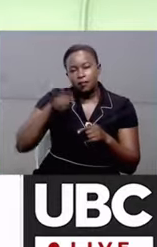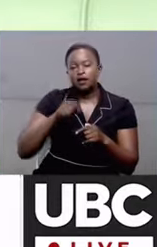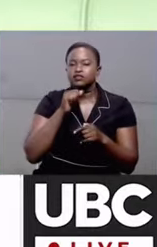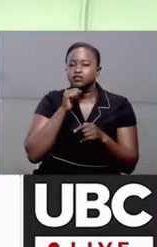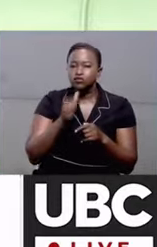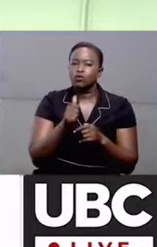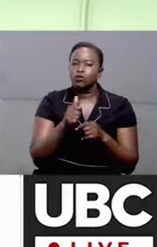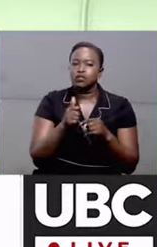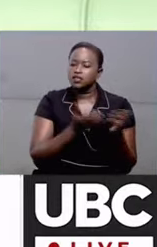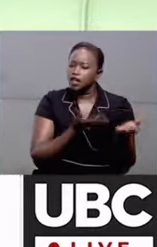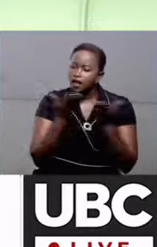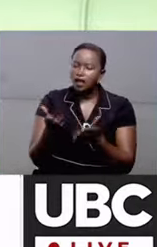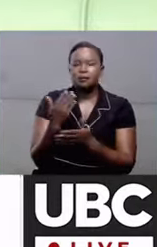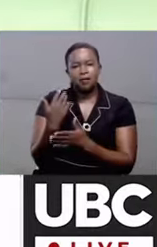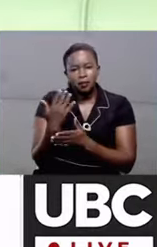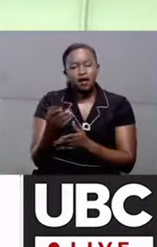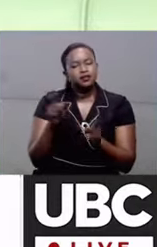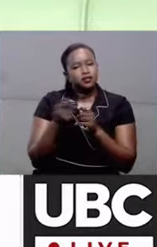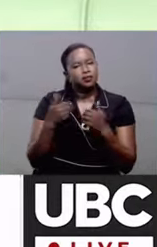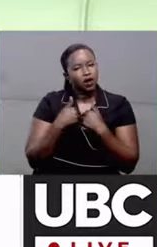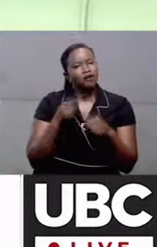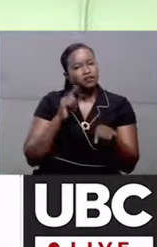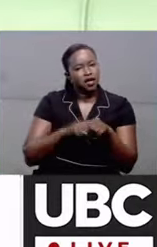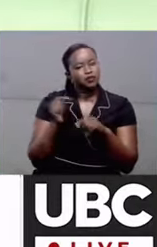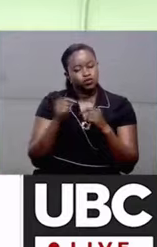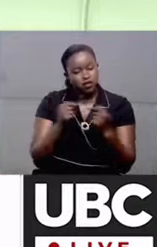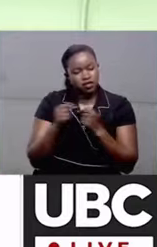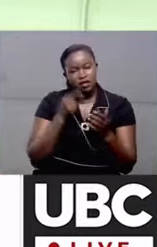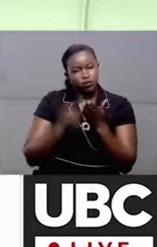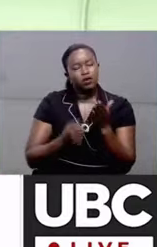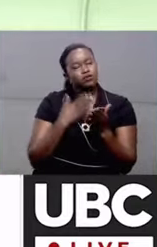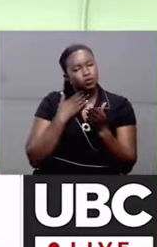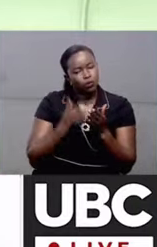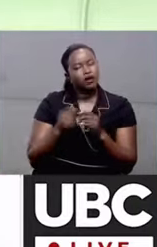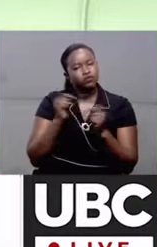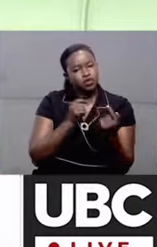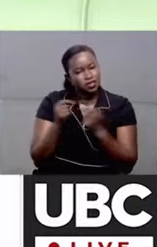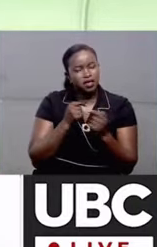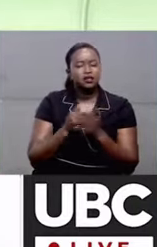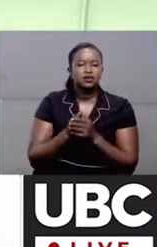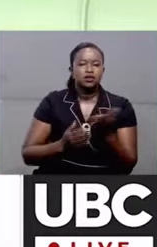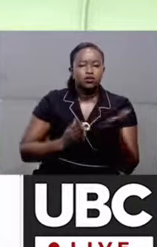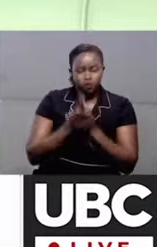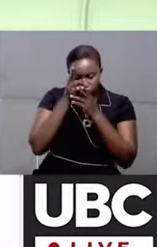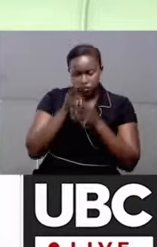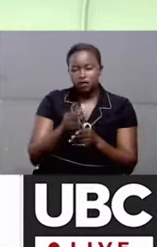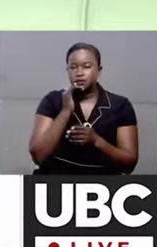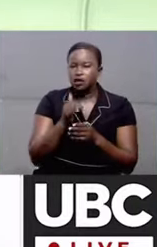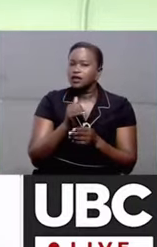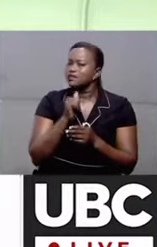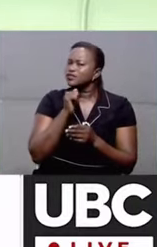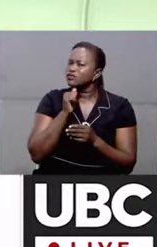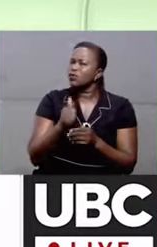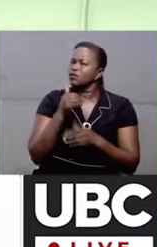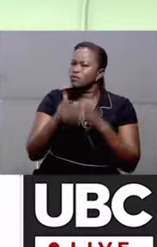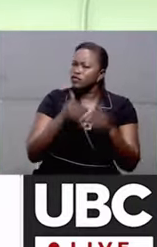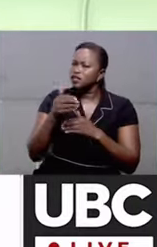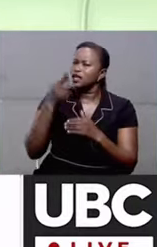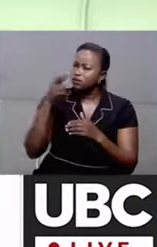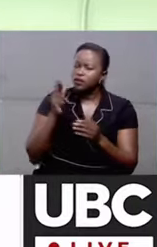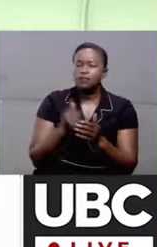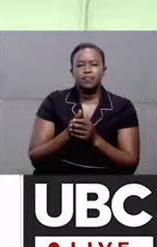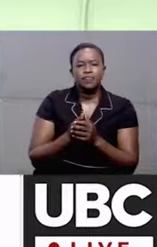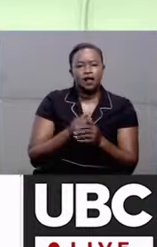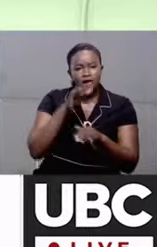to lay the papers and then have time to discuss what we want to discuss. Yes, that's what so I'm right saying. So, Right Honorable Speaker, is it not procedural right that you call on